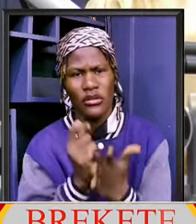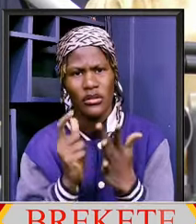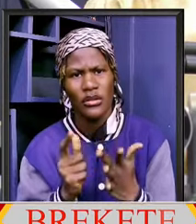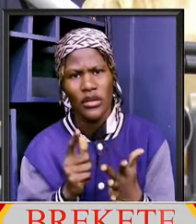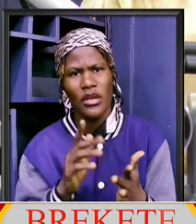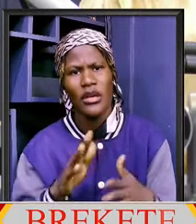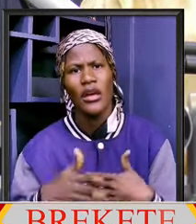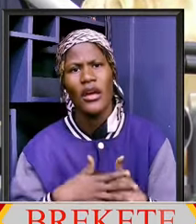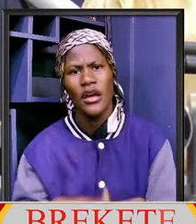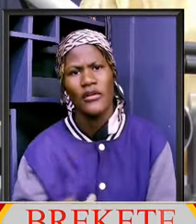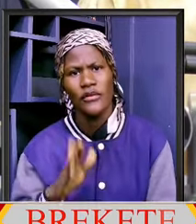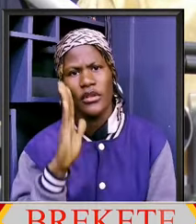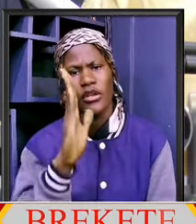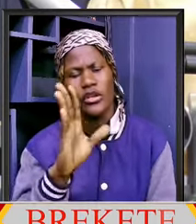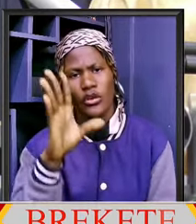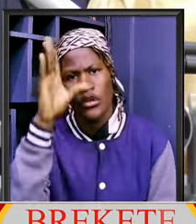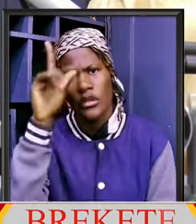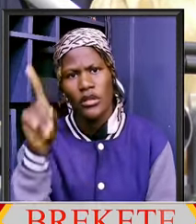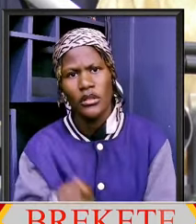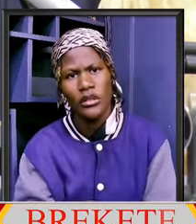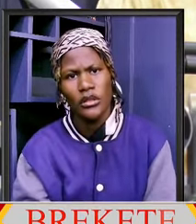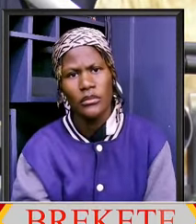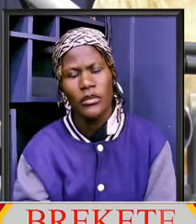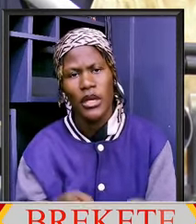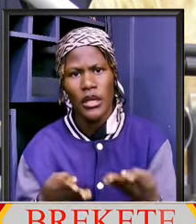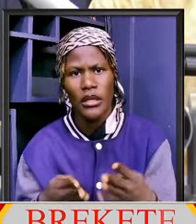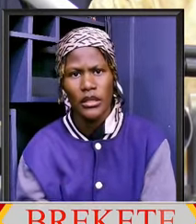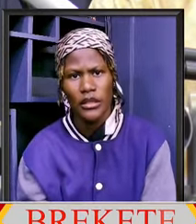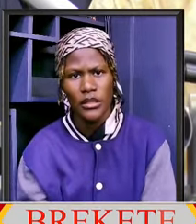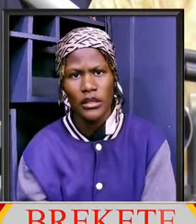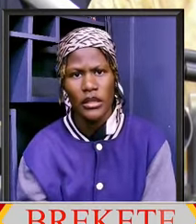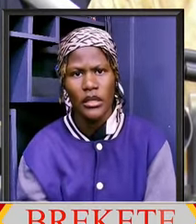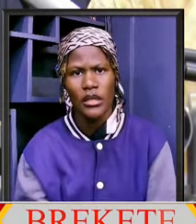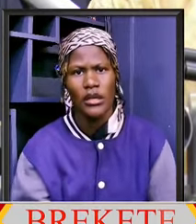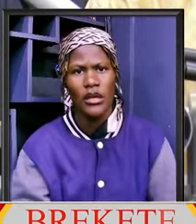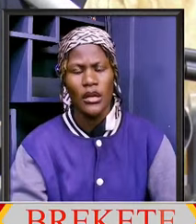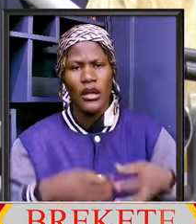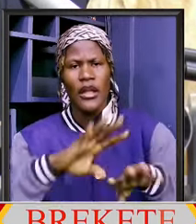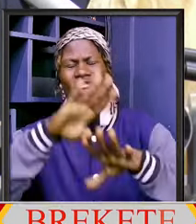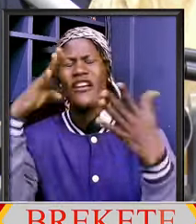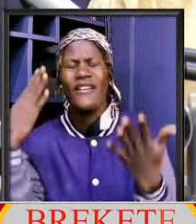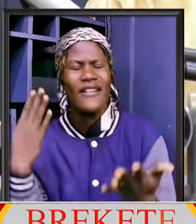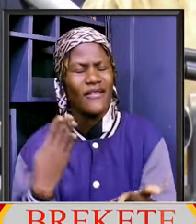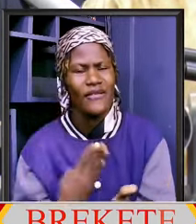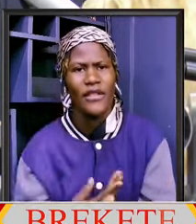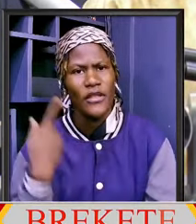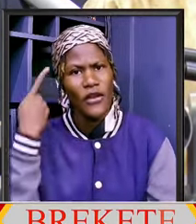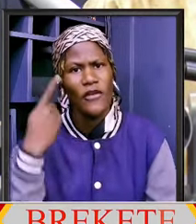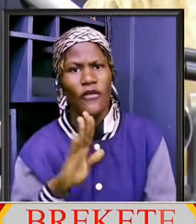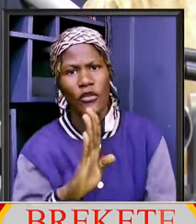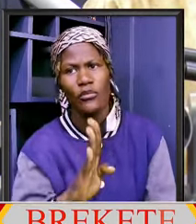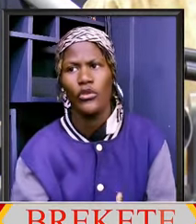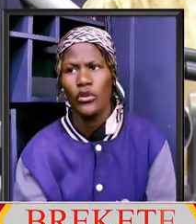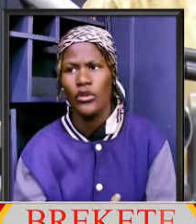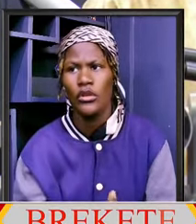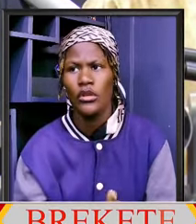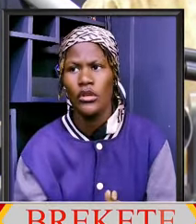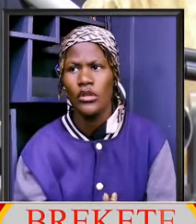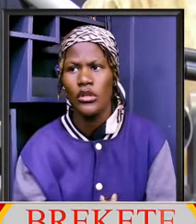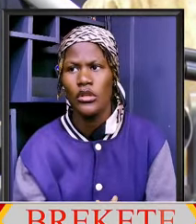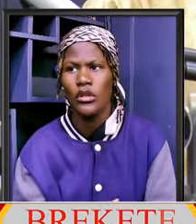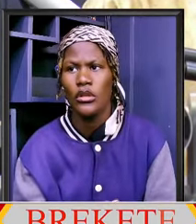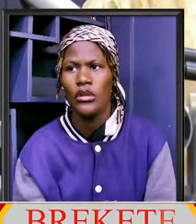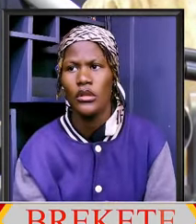your husband die, he don't collect everything from you now. Not true? He collect the house, collect everything. And I